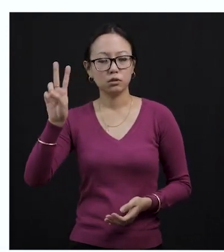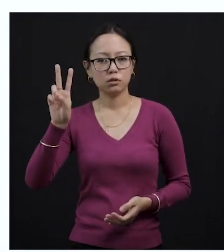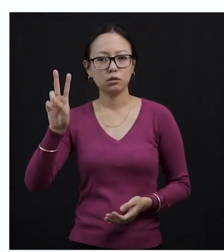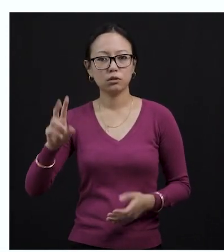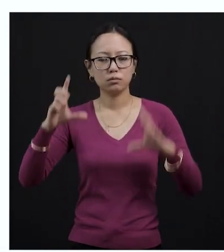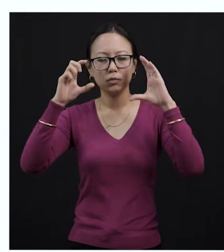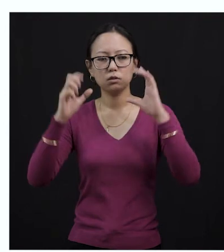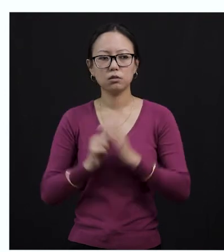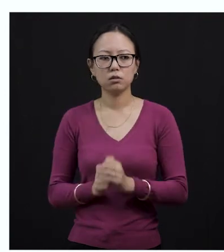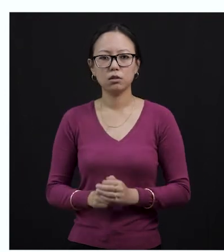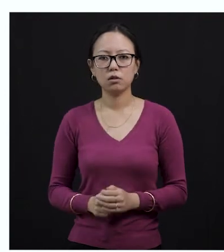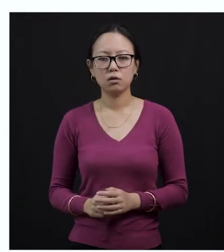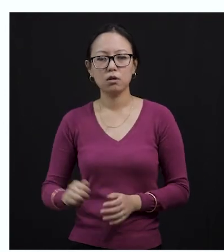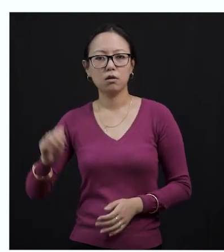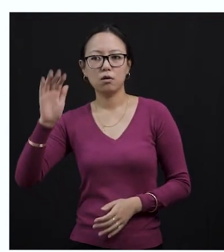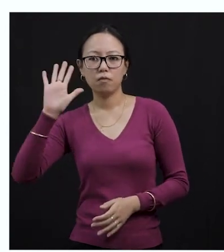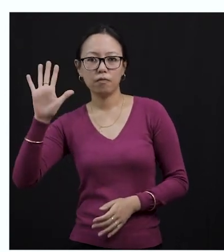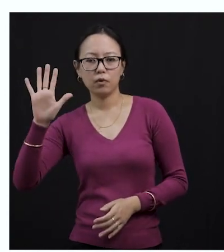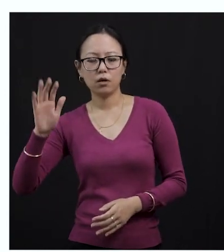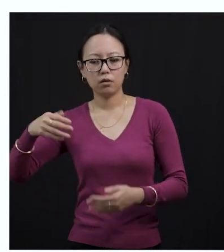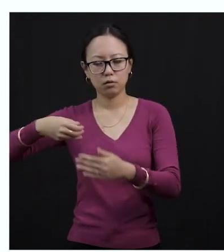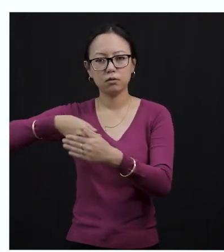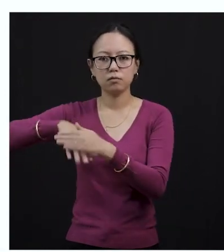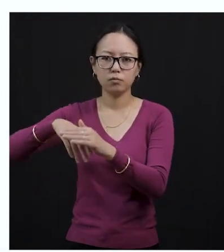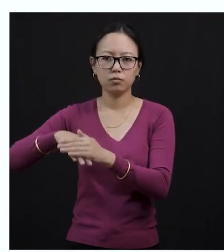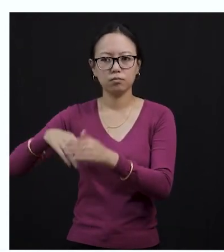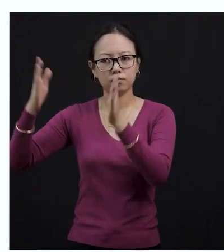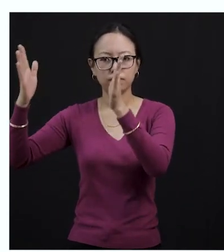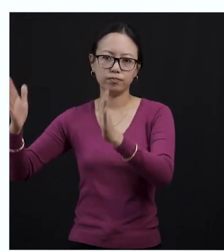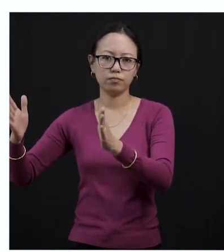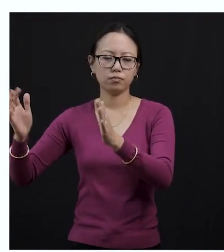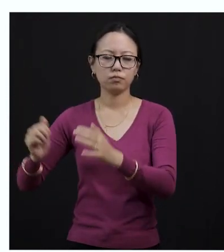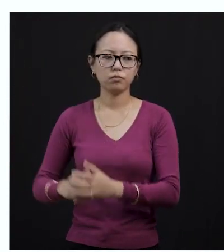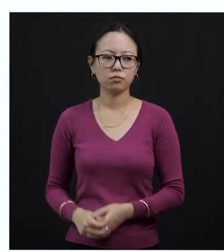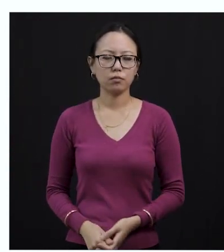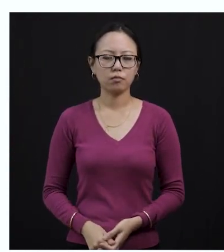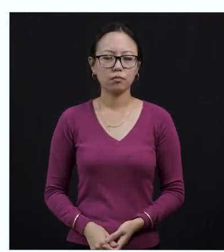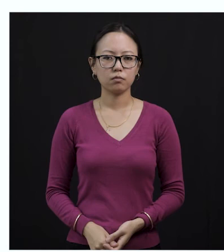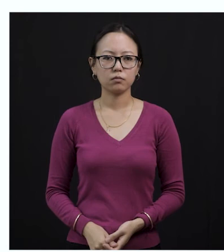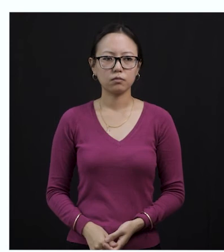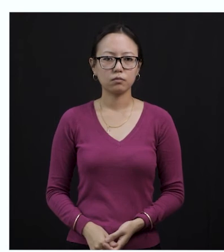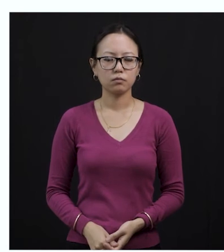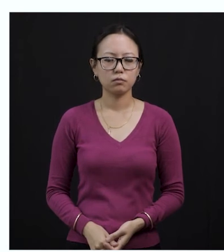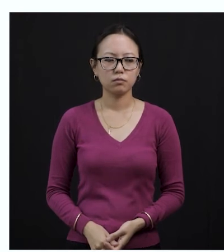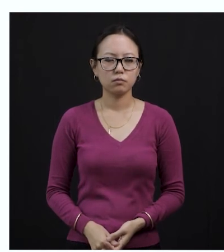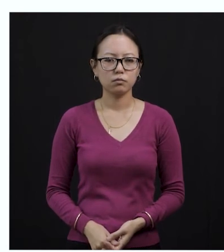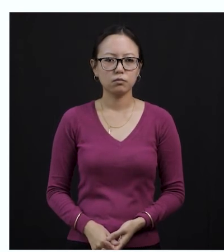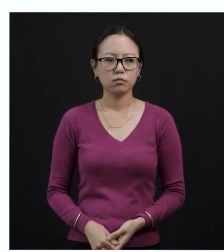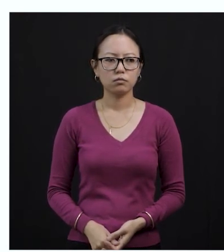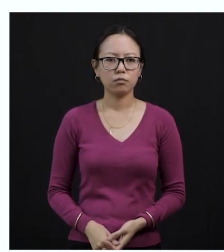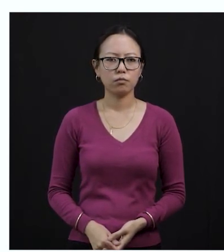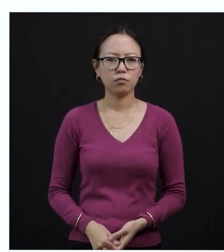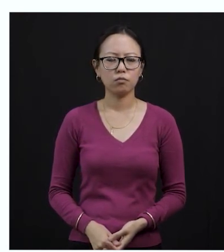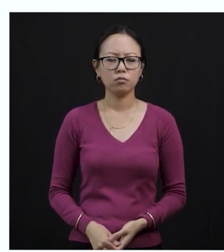1, 2, 3, 4, 5. We have 5 footballs in the second picture. Now, can